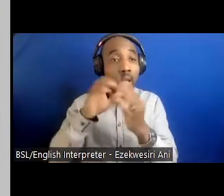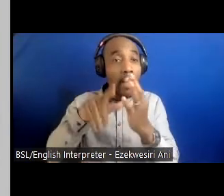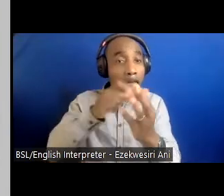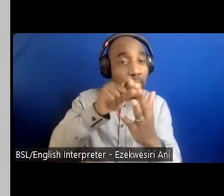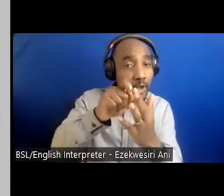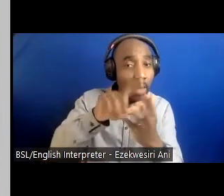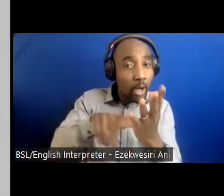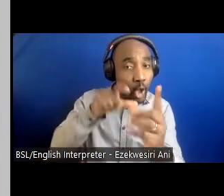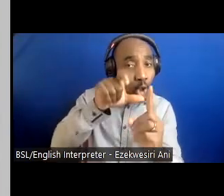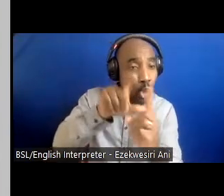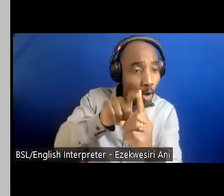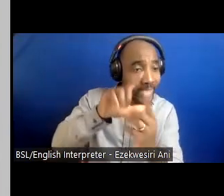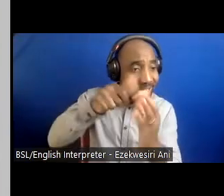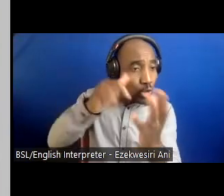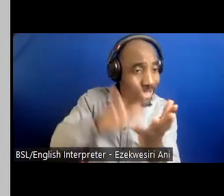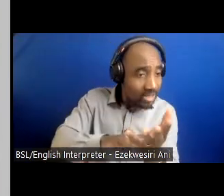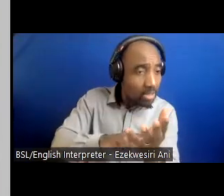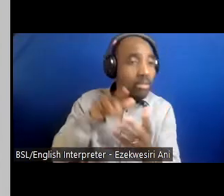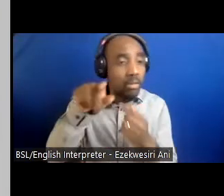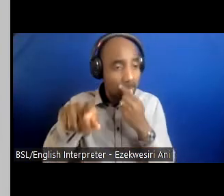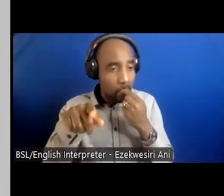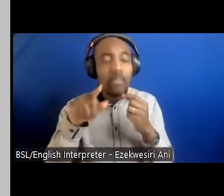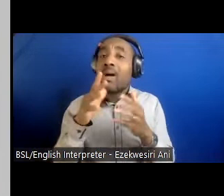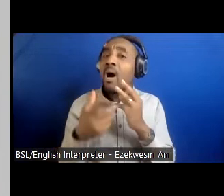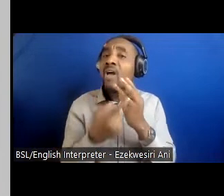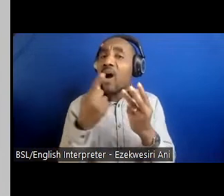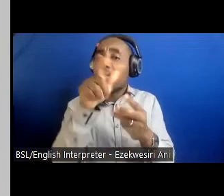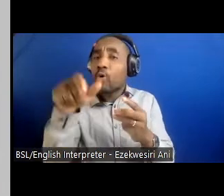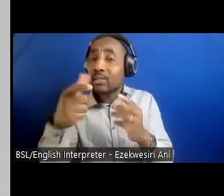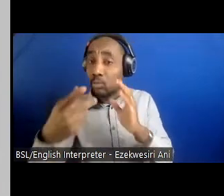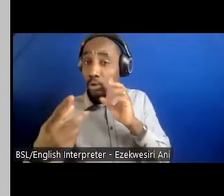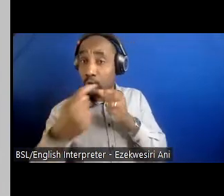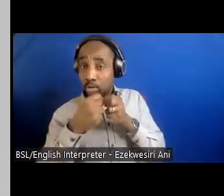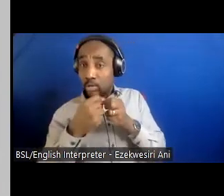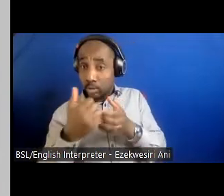are more legal partners out there who'd like to support Sporting Equals, then please be in touch.